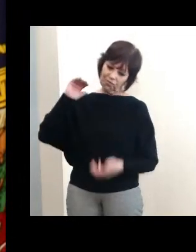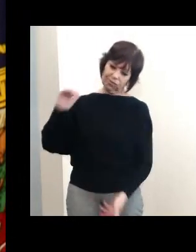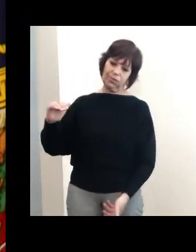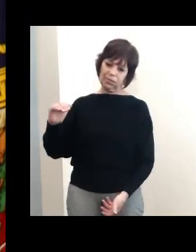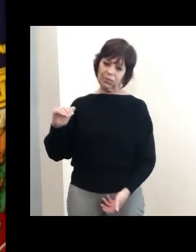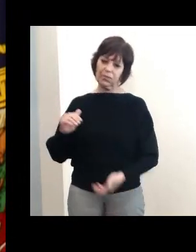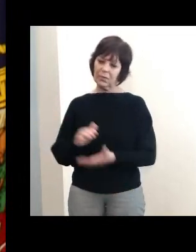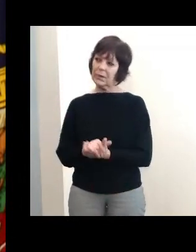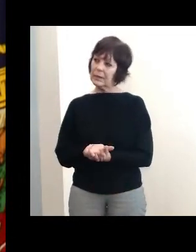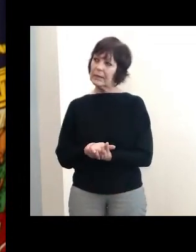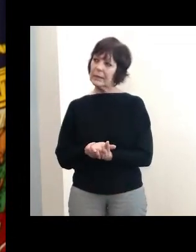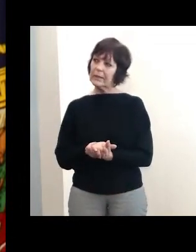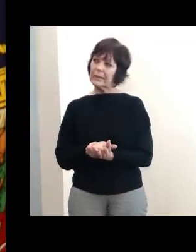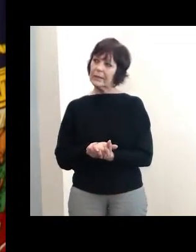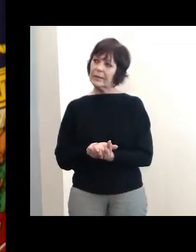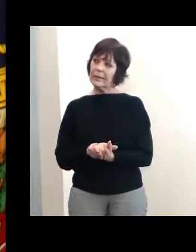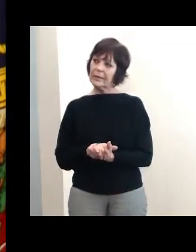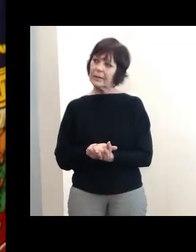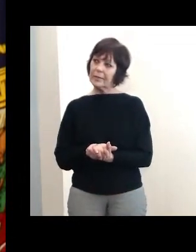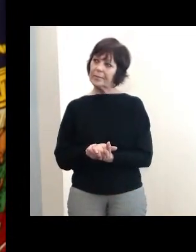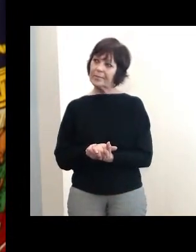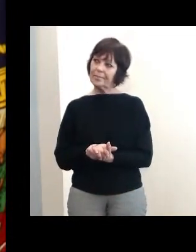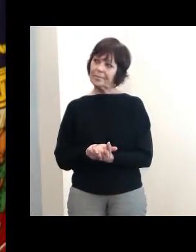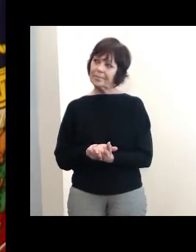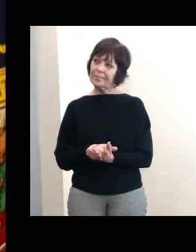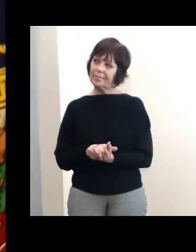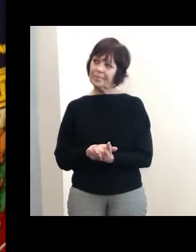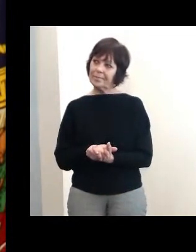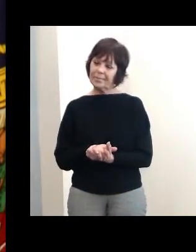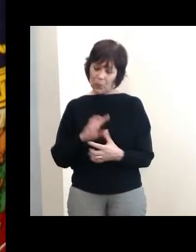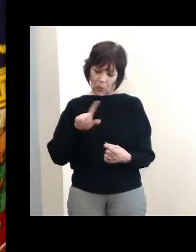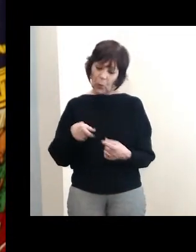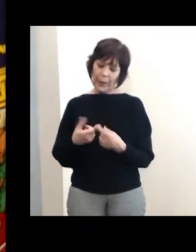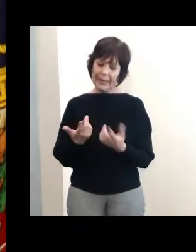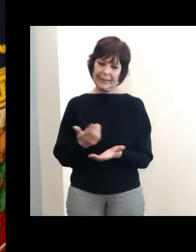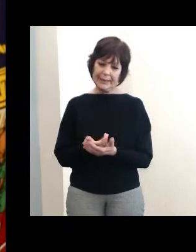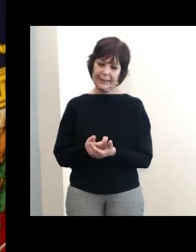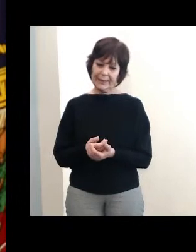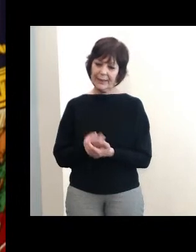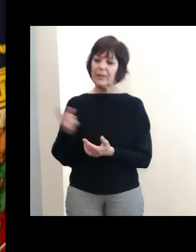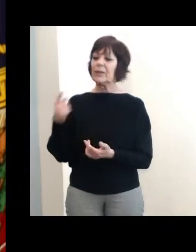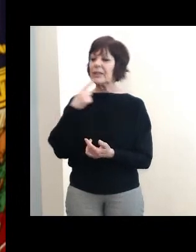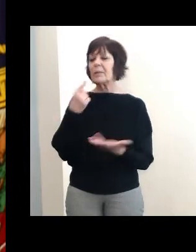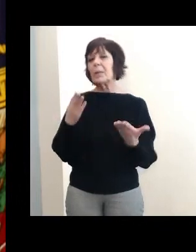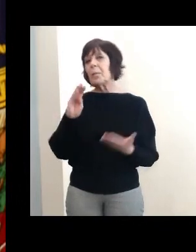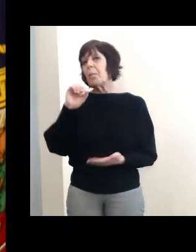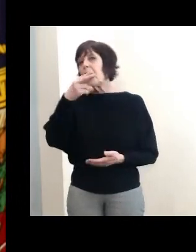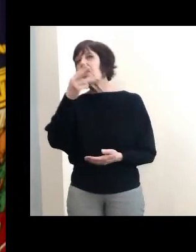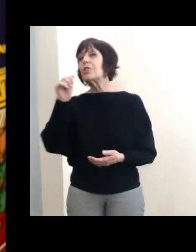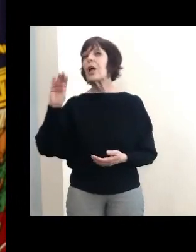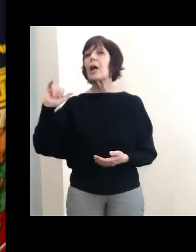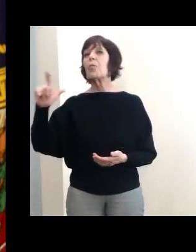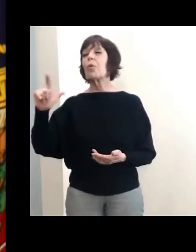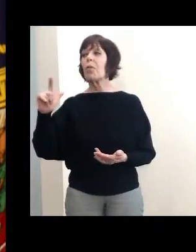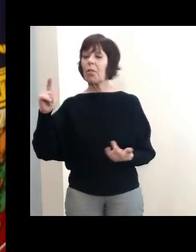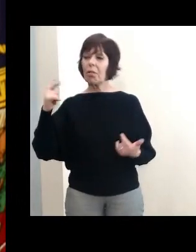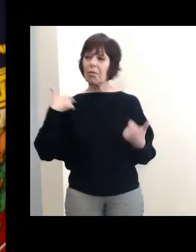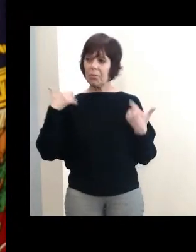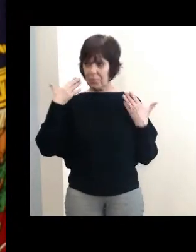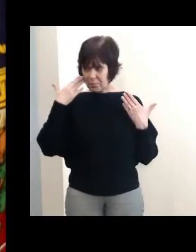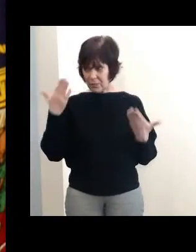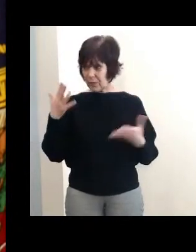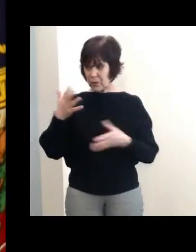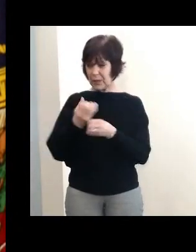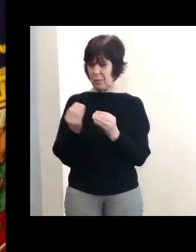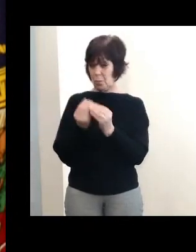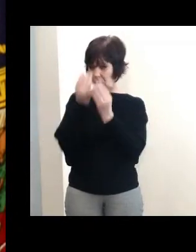to the point where actually opening up the convention center might be a realistic possibility? I know you said March or April. I don't know if you've received any